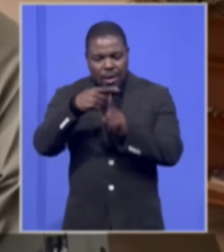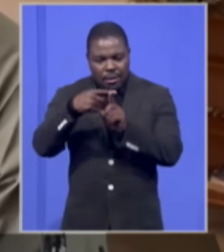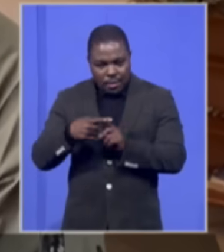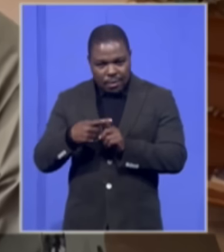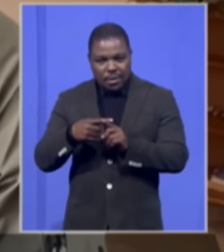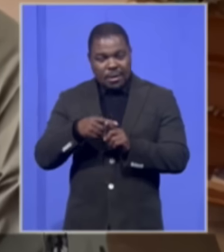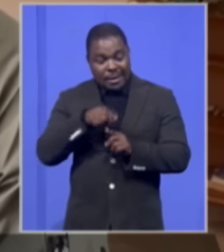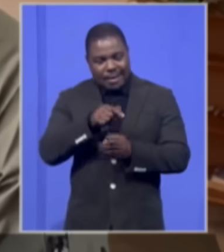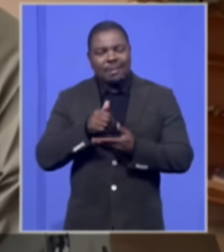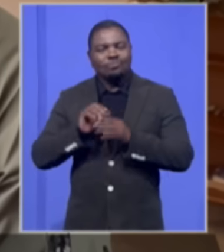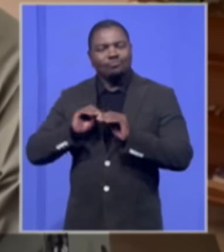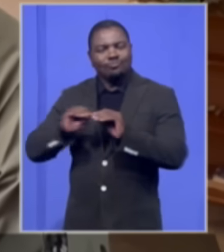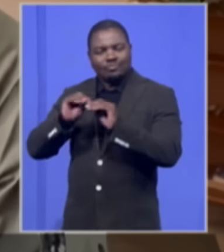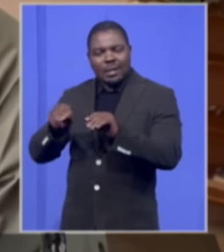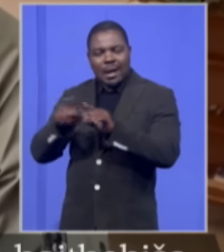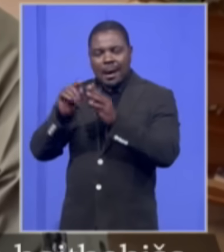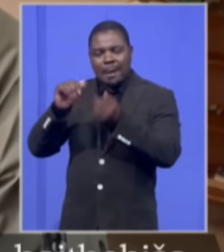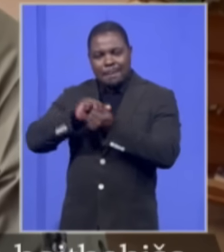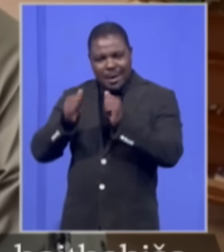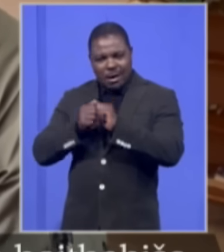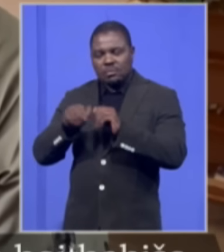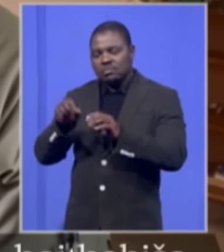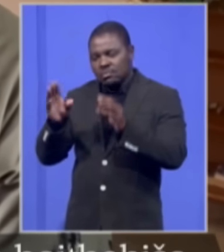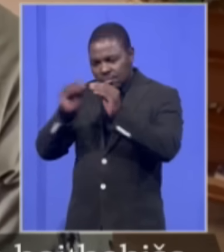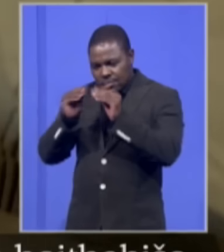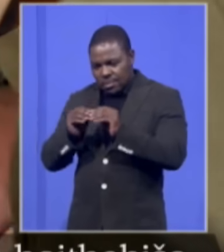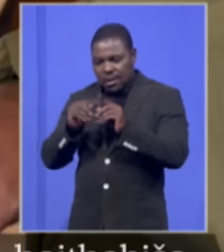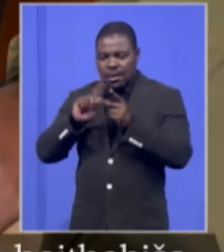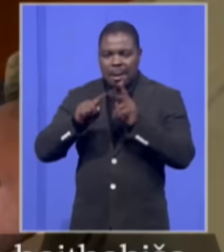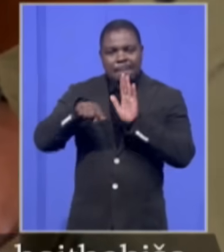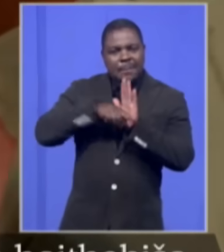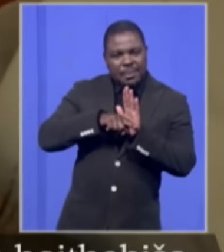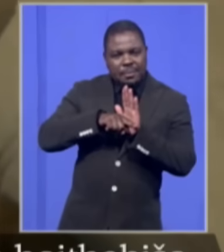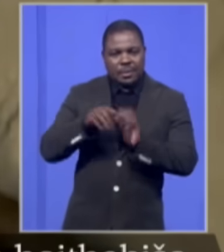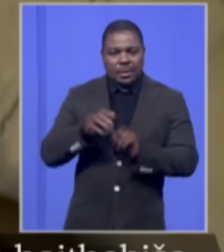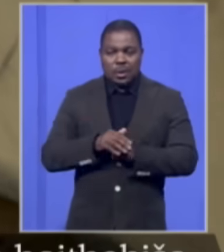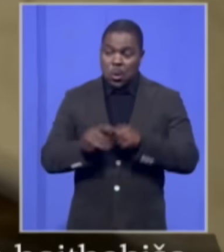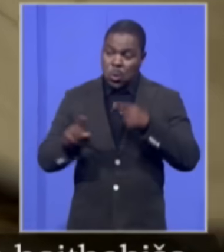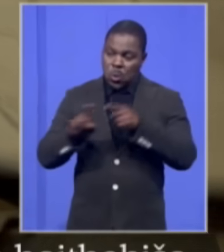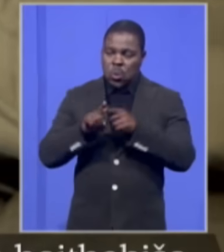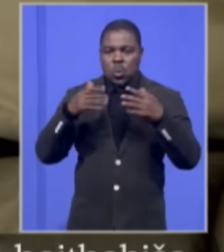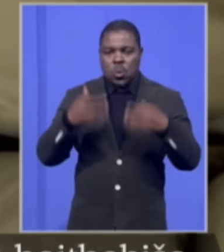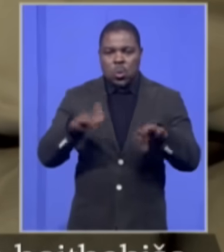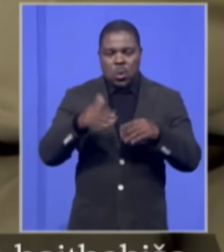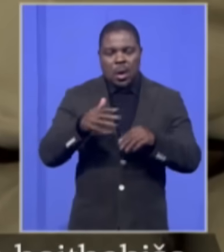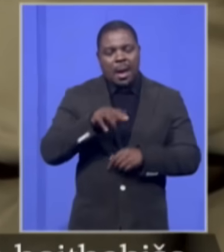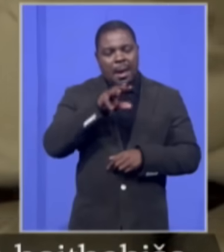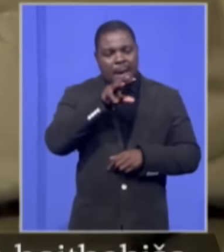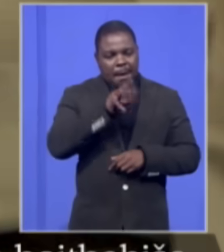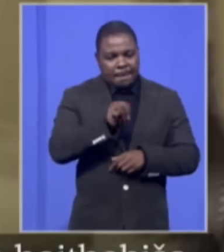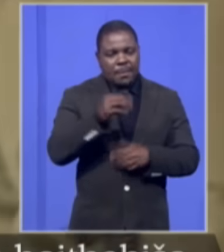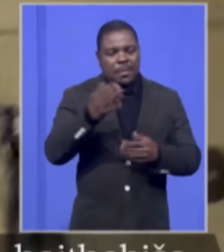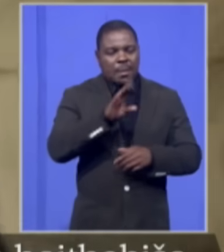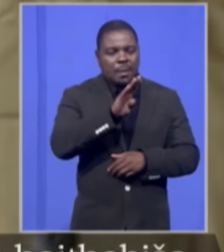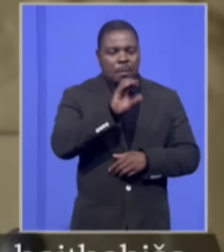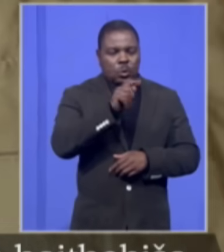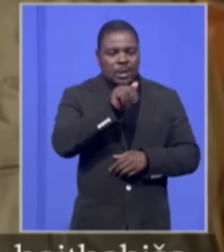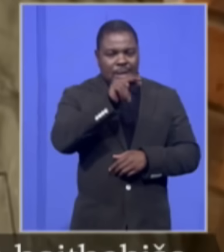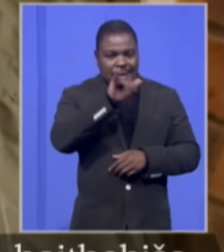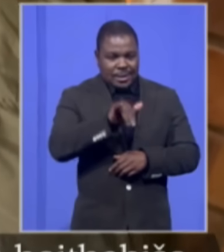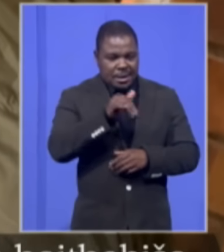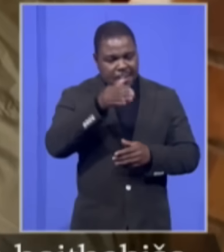go thuta go hlakantšha dipalo le go fokotša dipalo. Papo yo e le go sealoga dithutong tša Masters in Botany o re toro ya gagwe ke